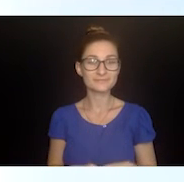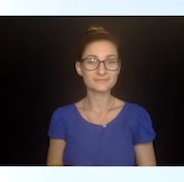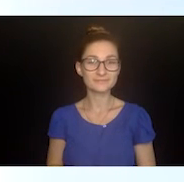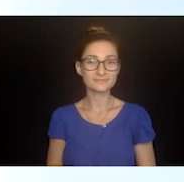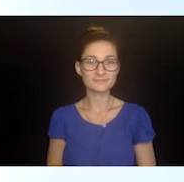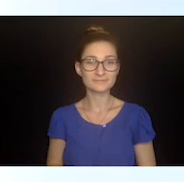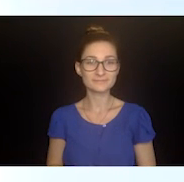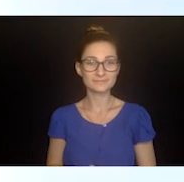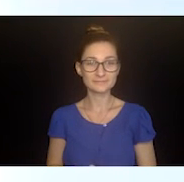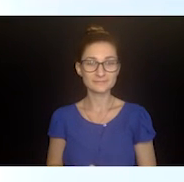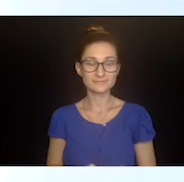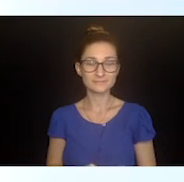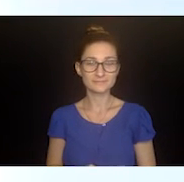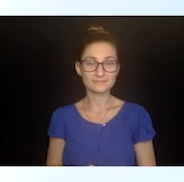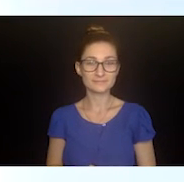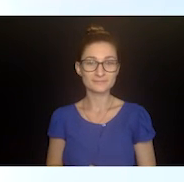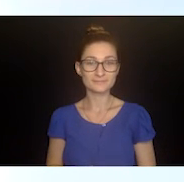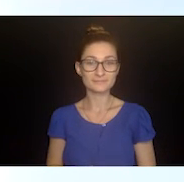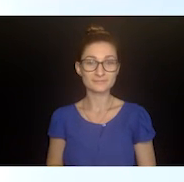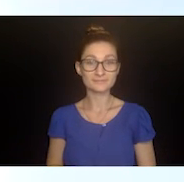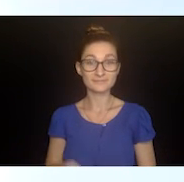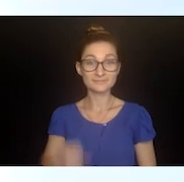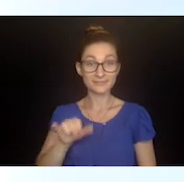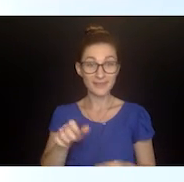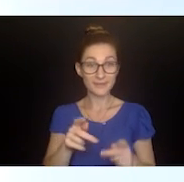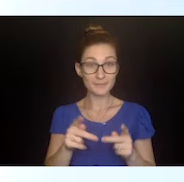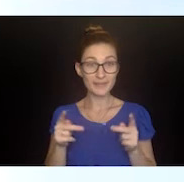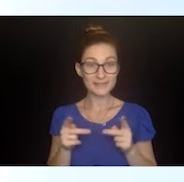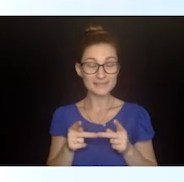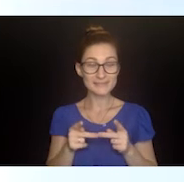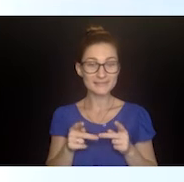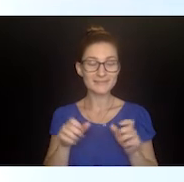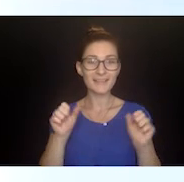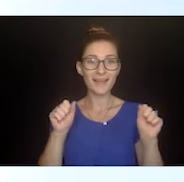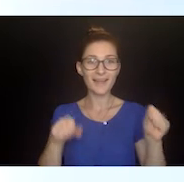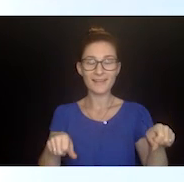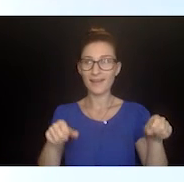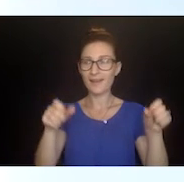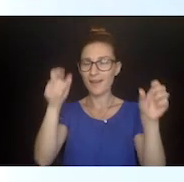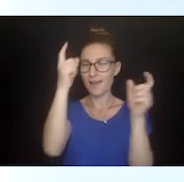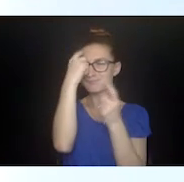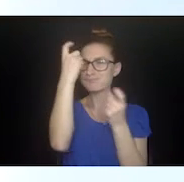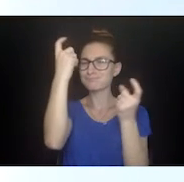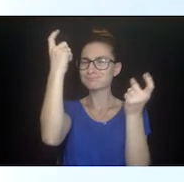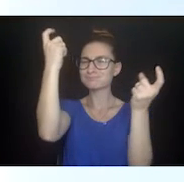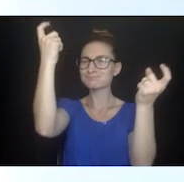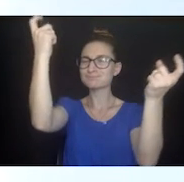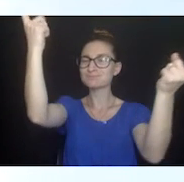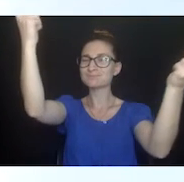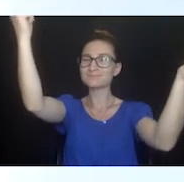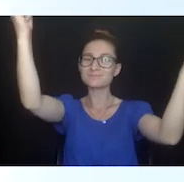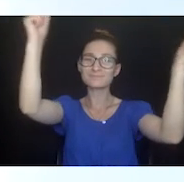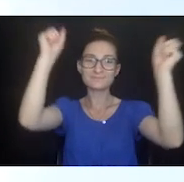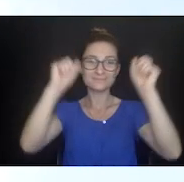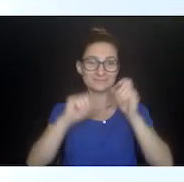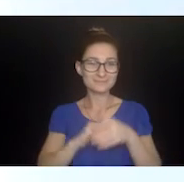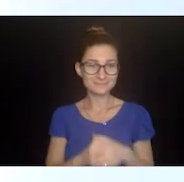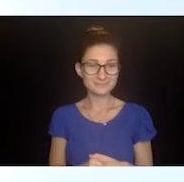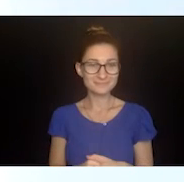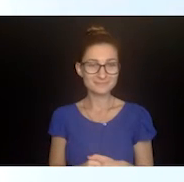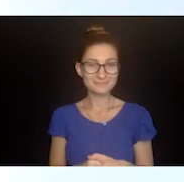And from this place, I can imagine my wildest dreams. I can imagine how I